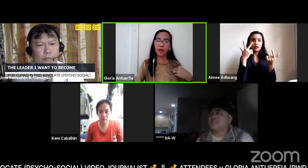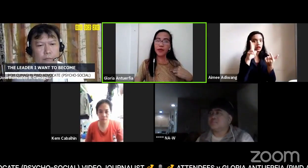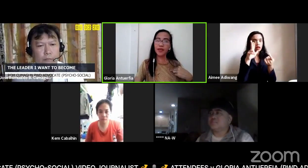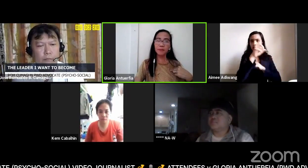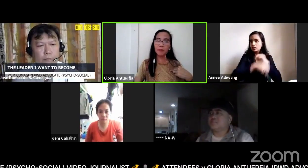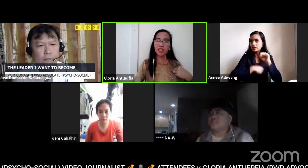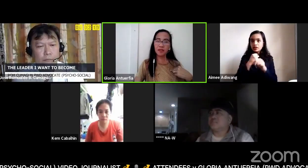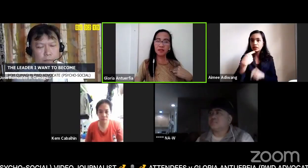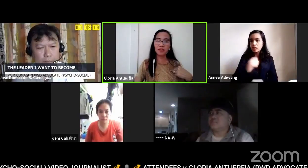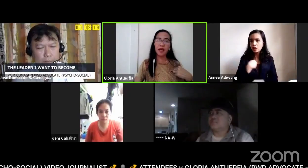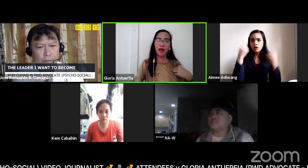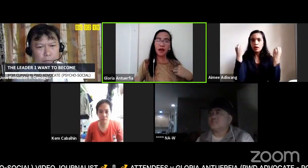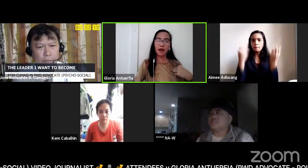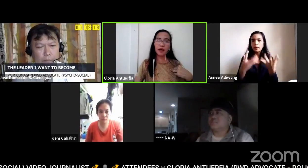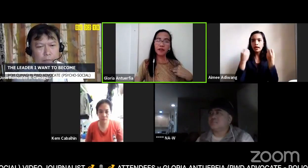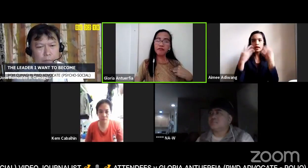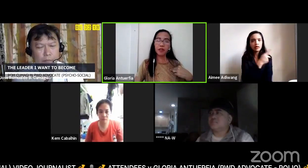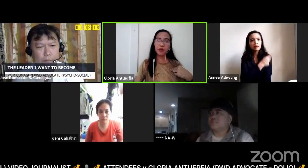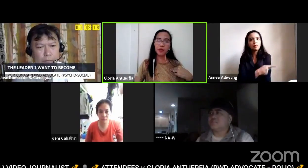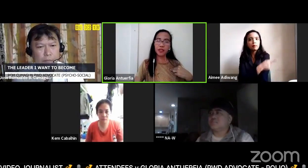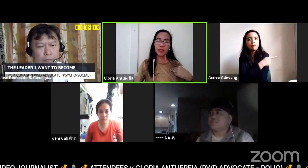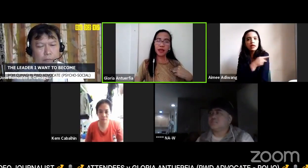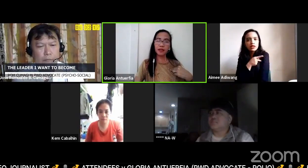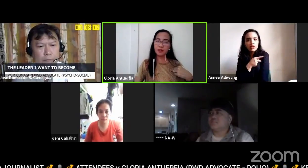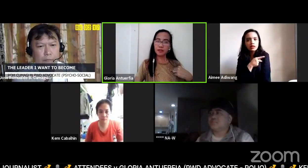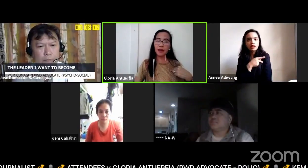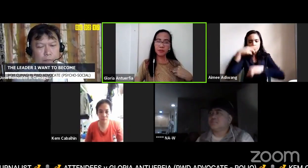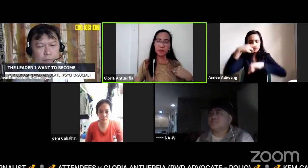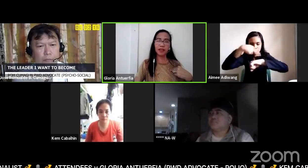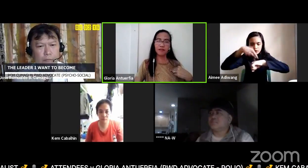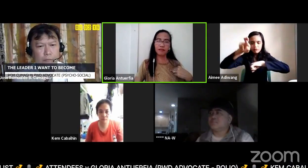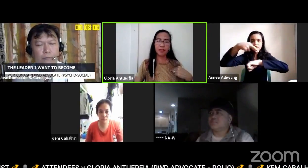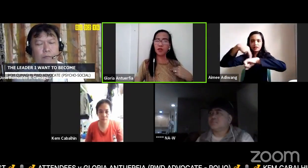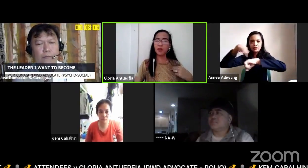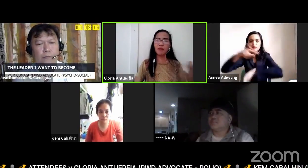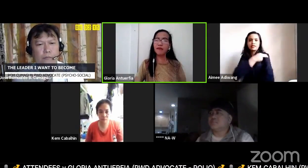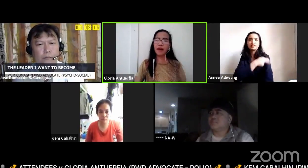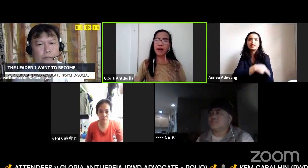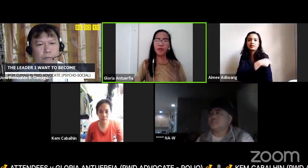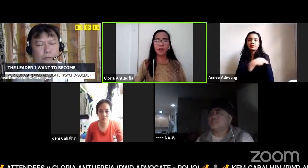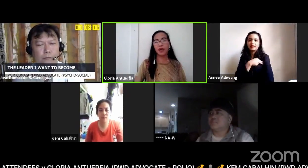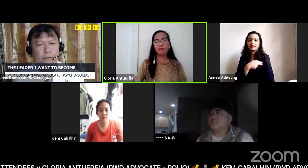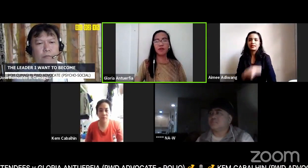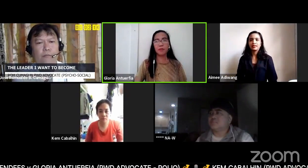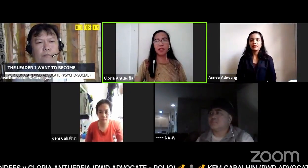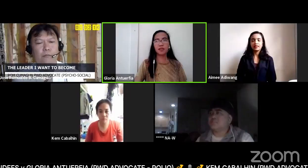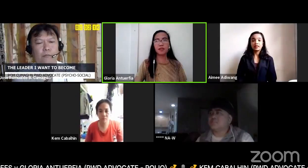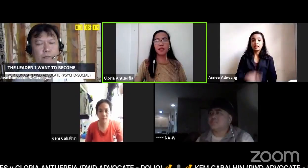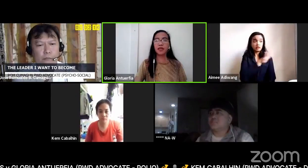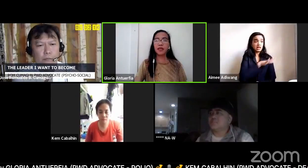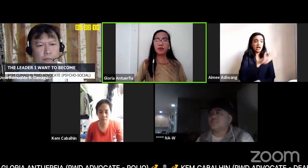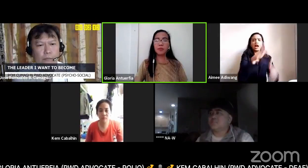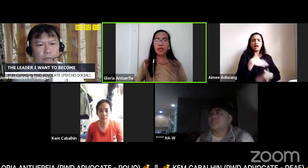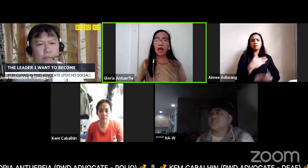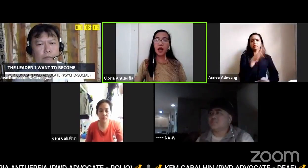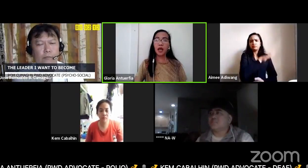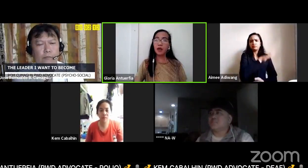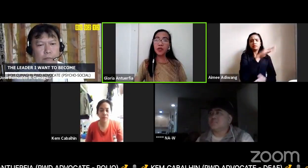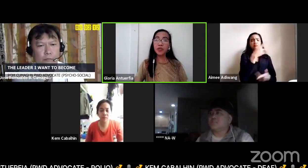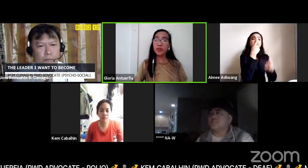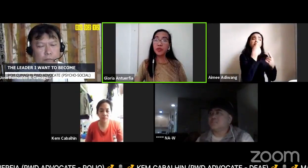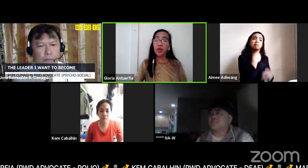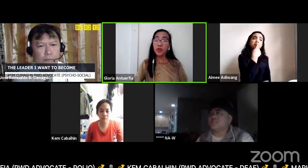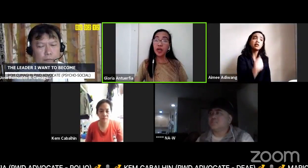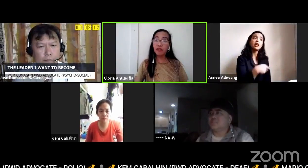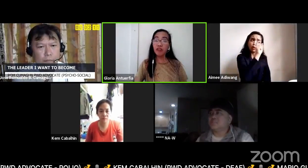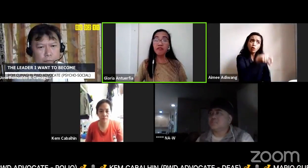I have so many patients referred to this hospital already. So they are happy for me because they told me that,